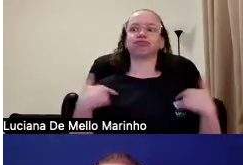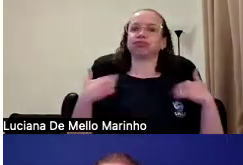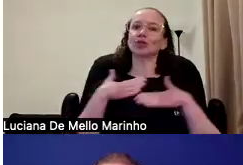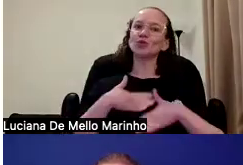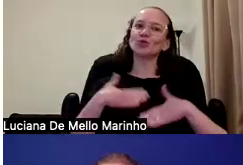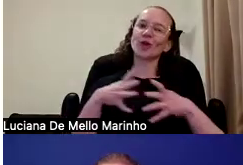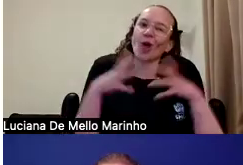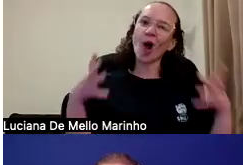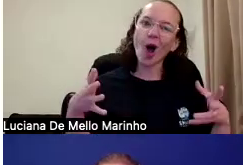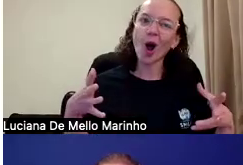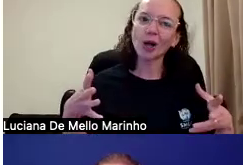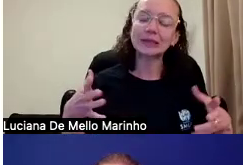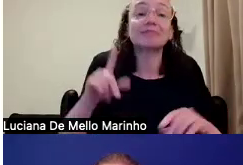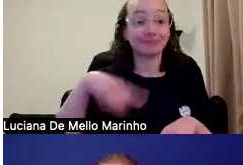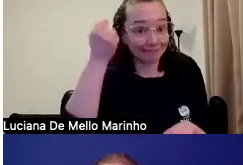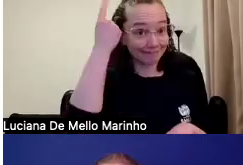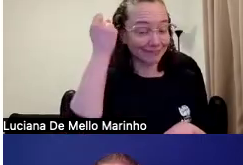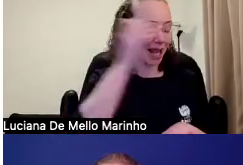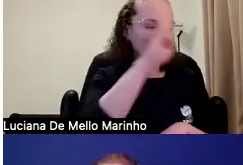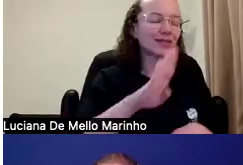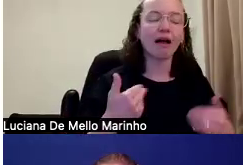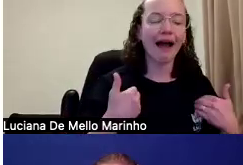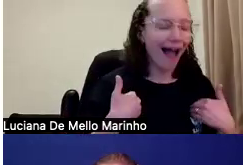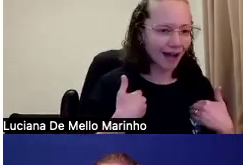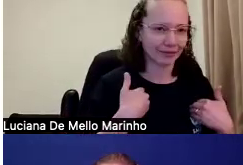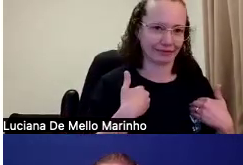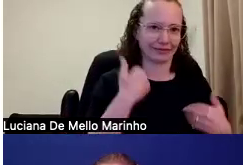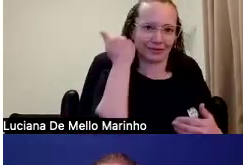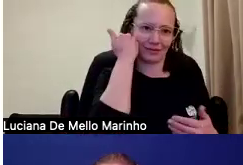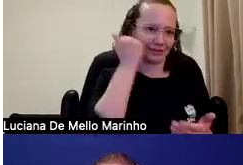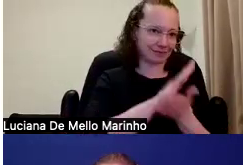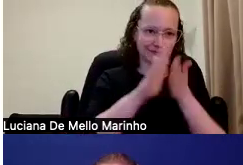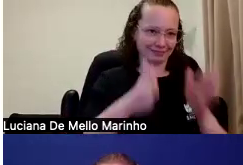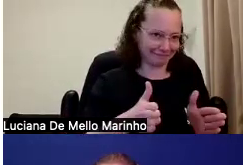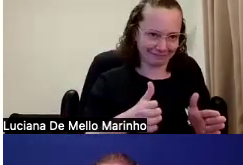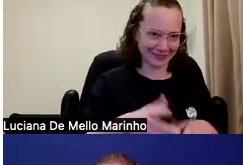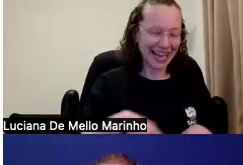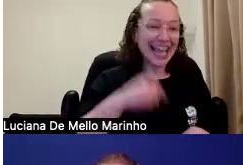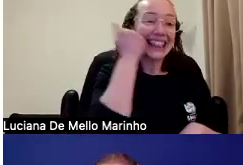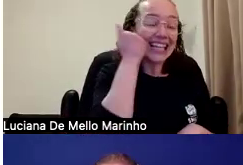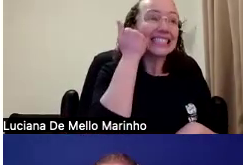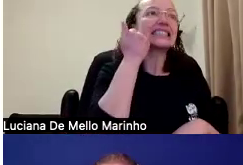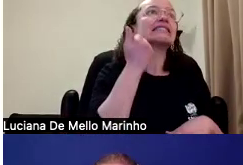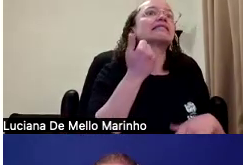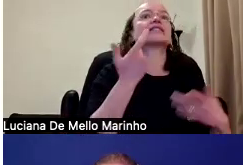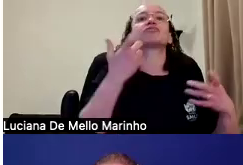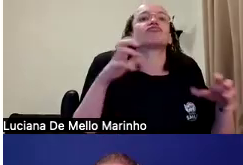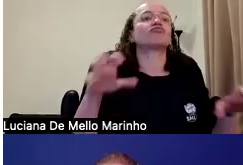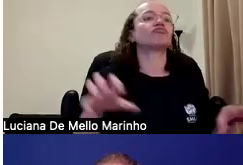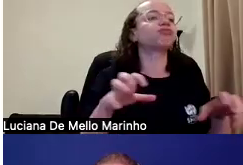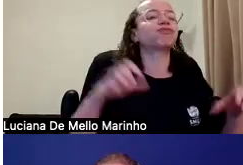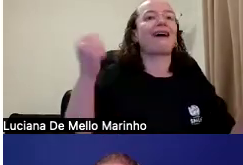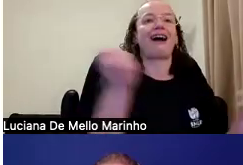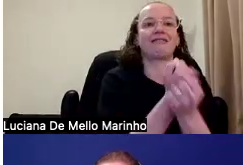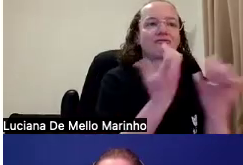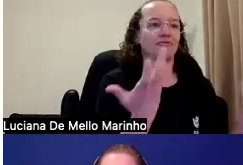hygienist. And I really enjoy my job a lot and understand that Brazil did not have a dental hygienist there. The